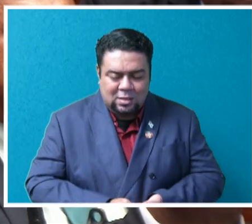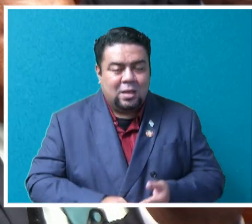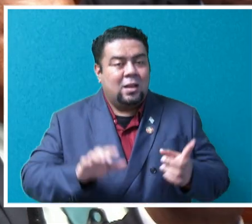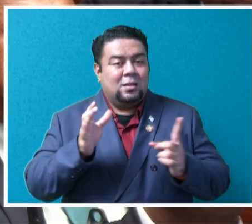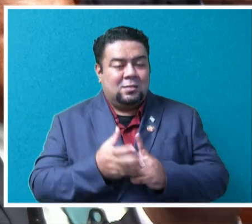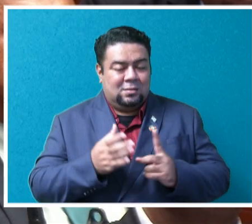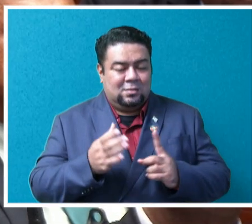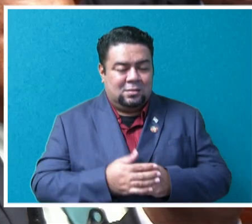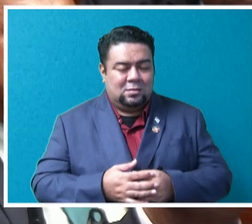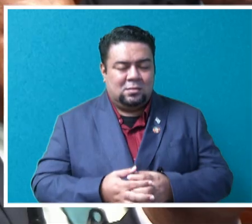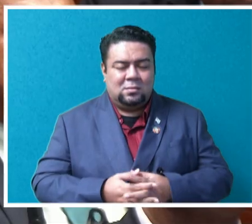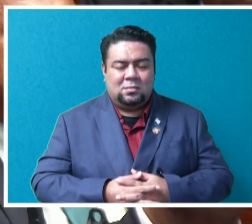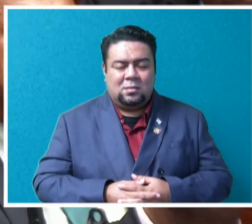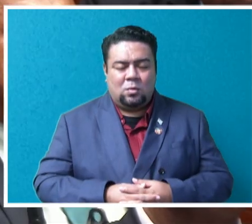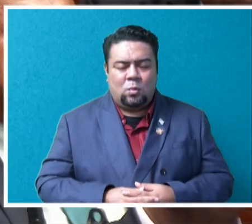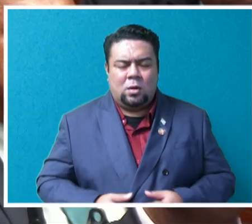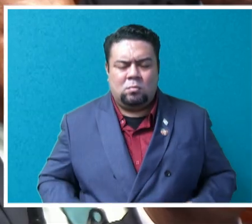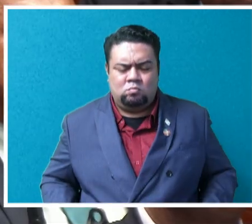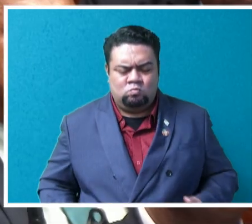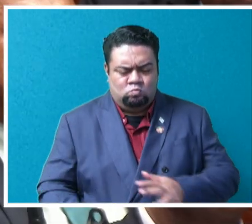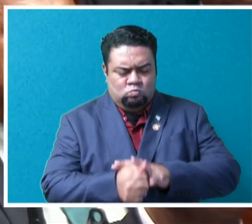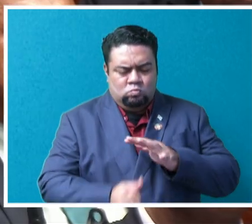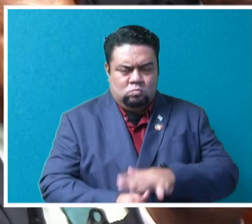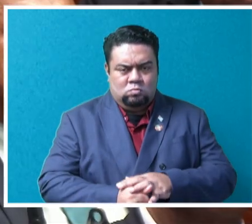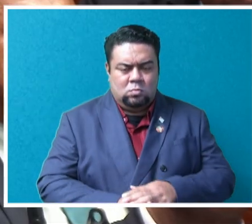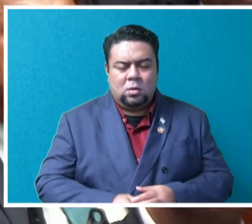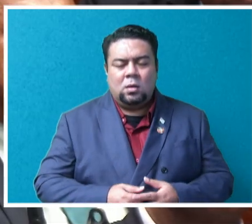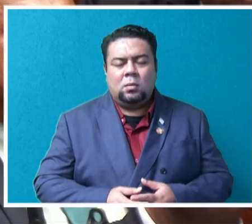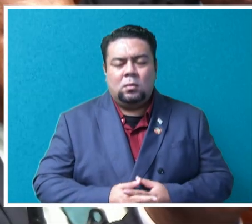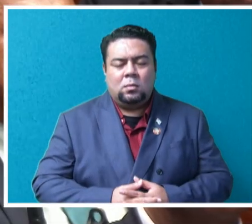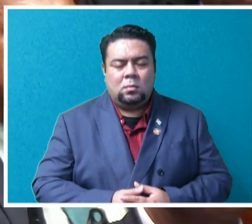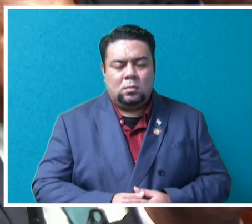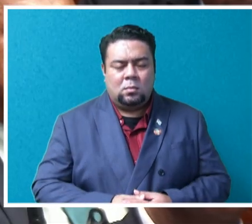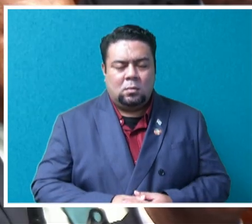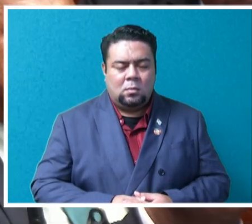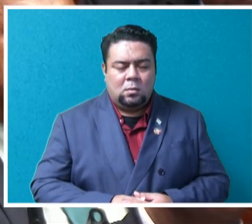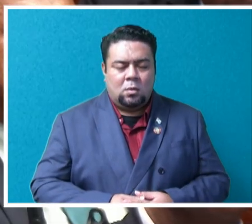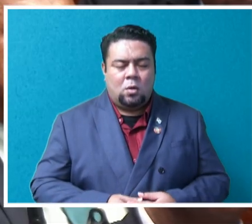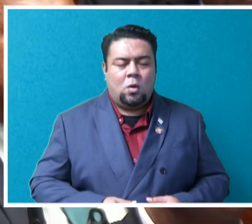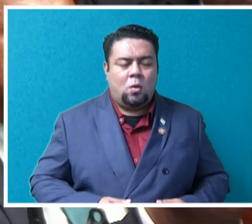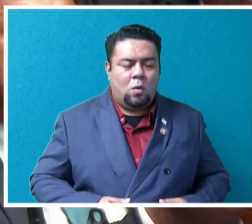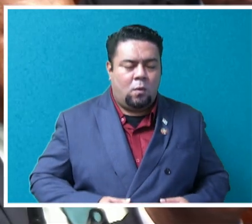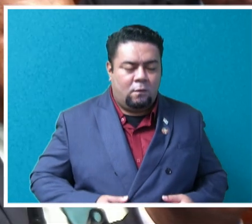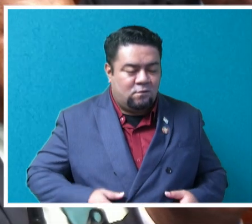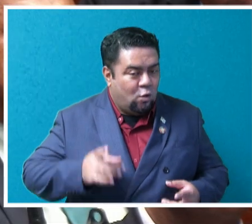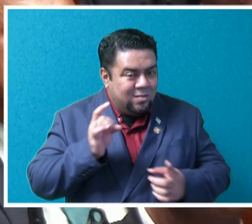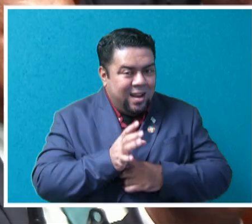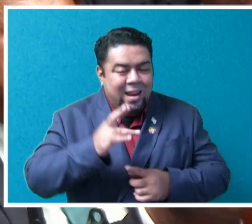while enhancing the accessibility and integrity of key national